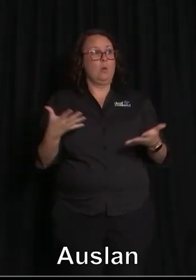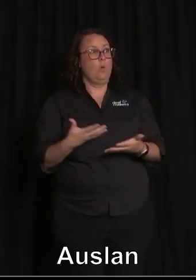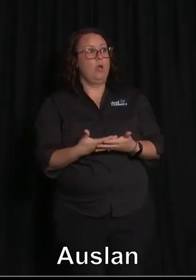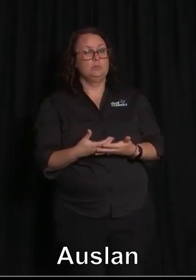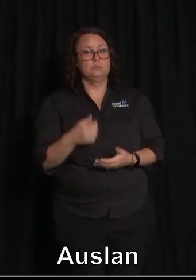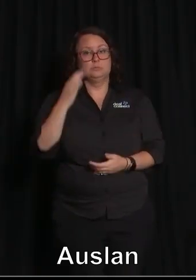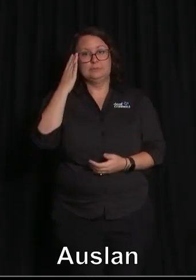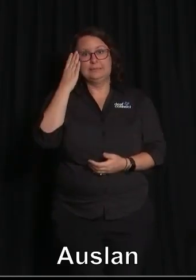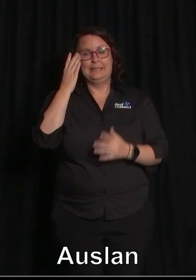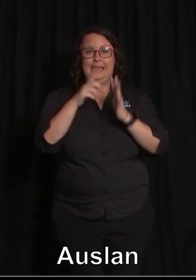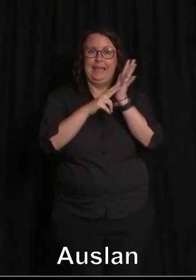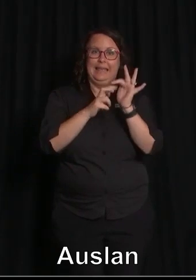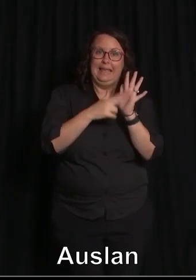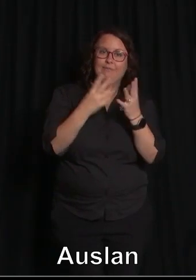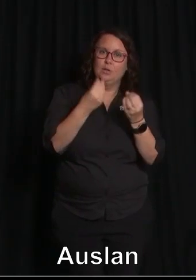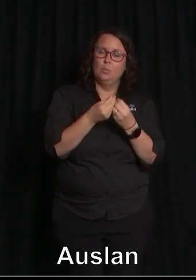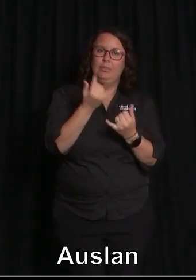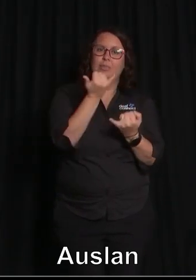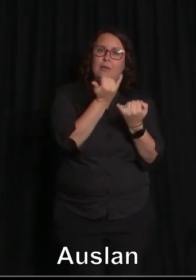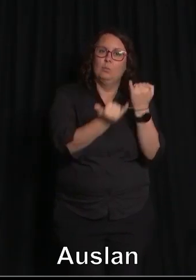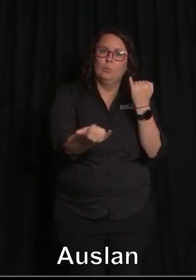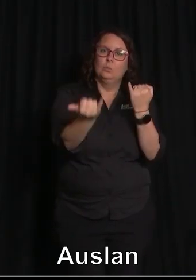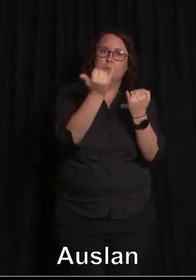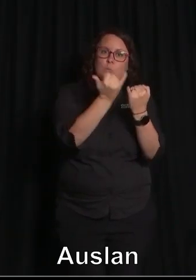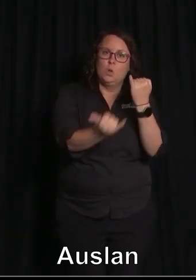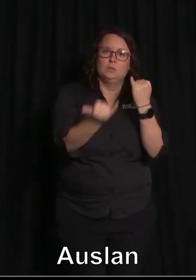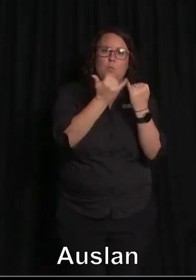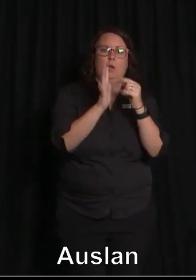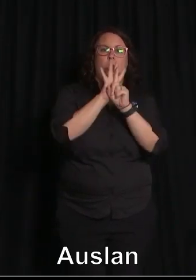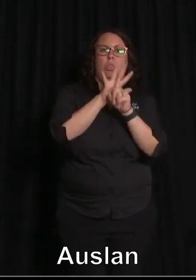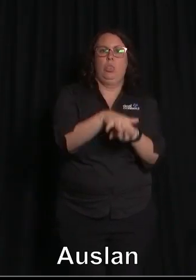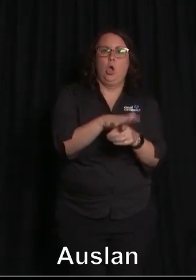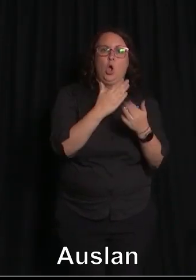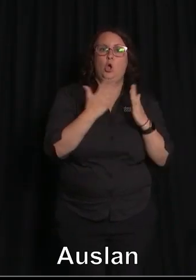spite of the rising anti-human rights,